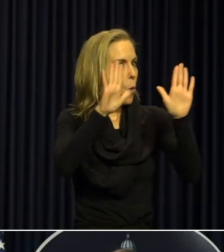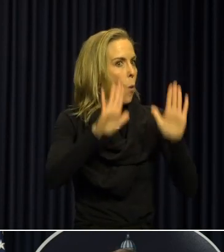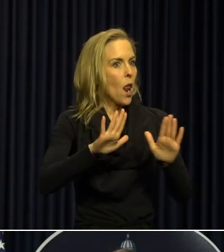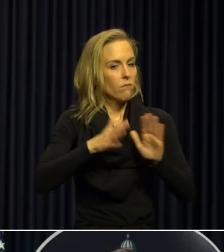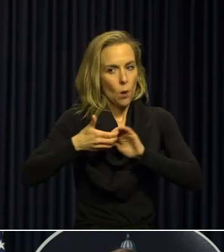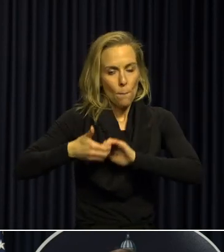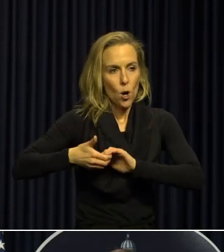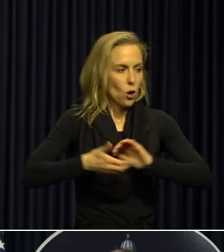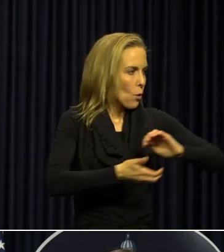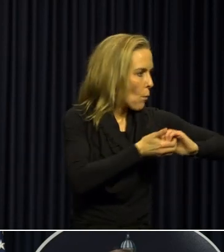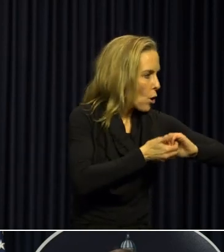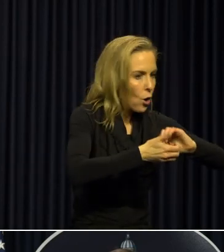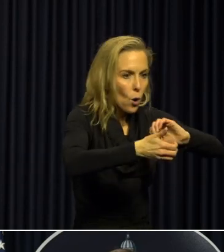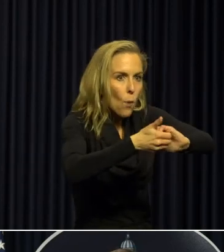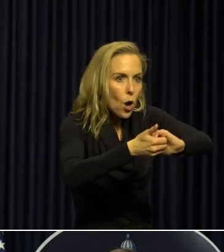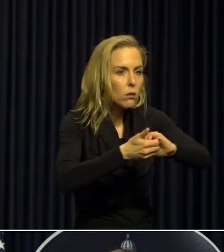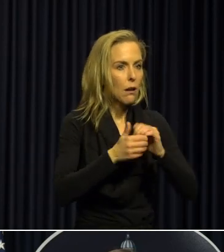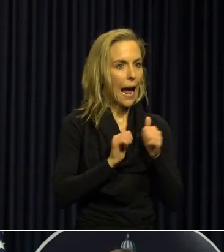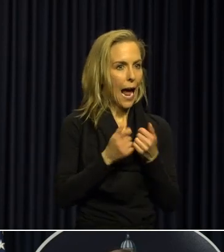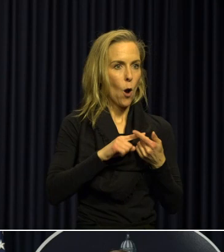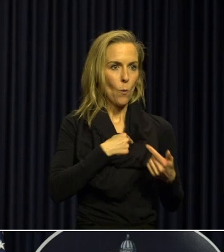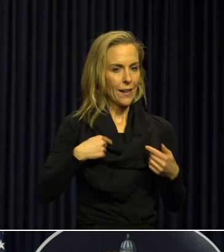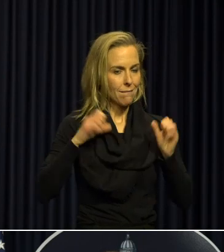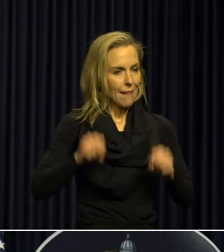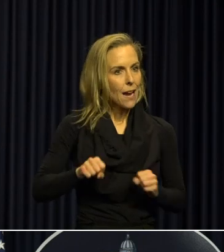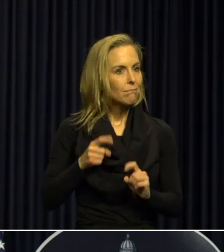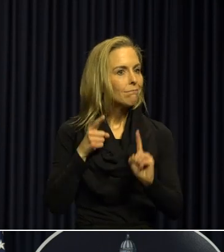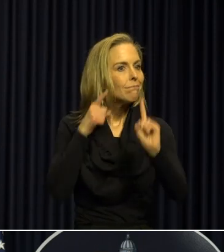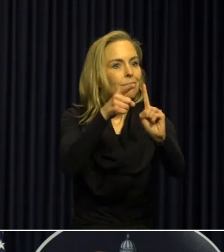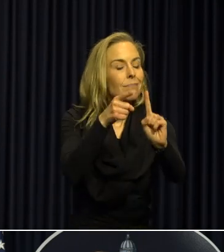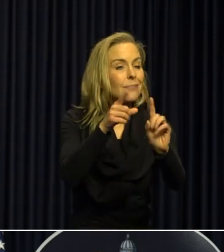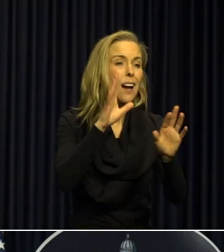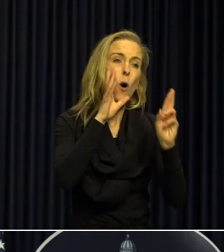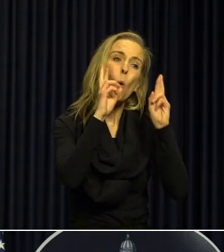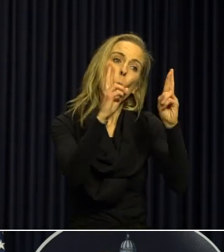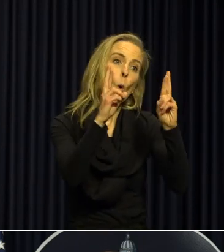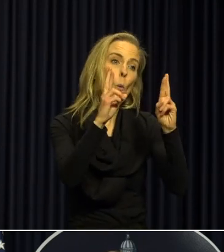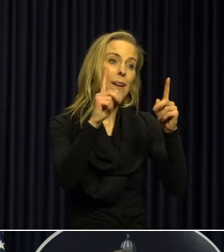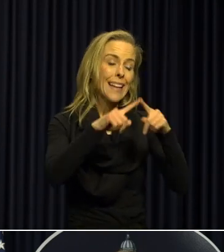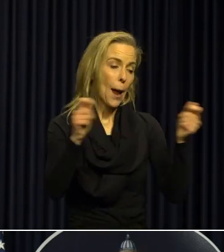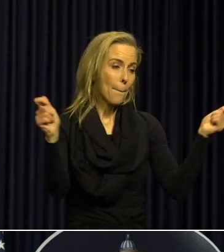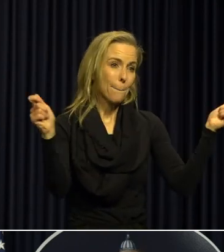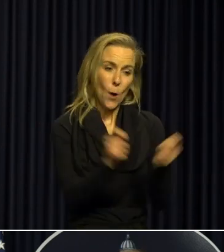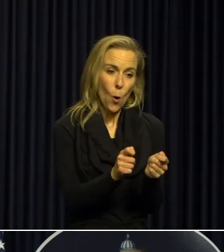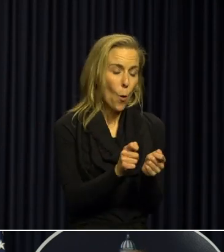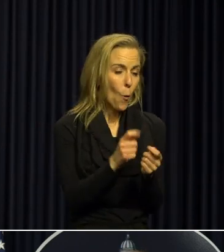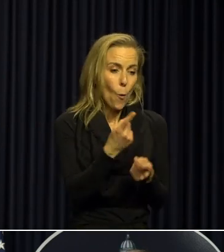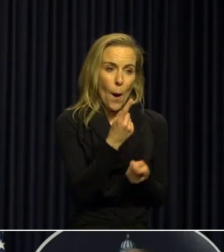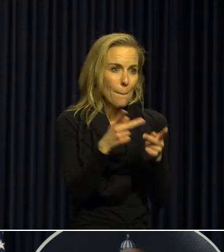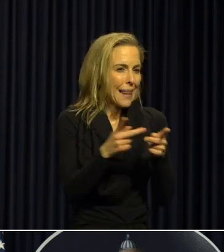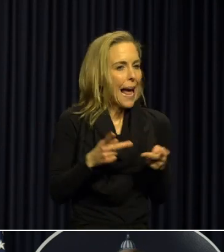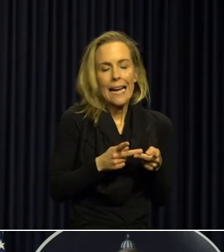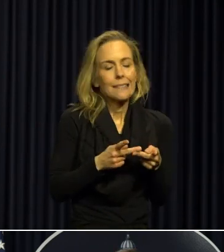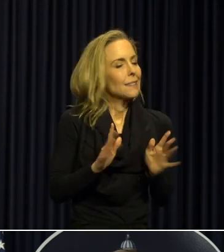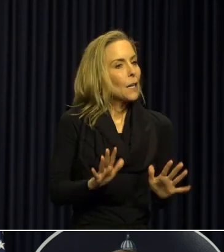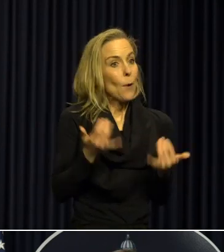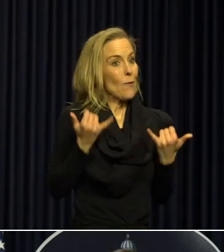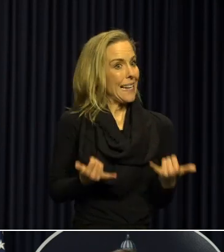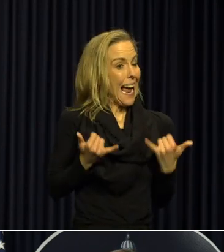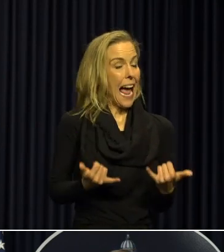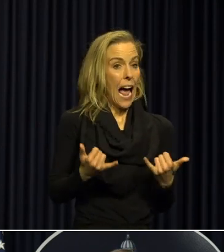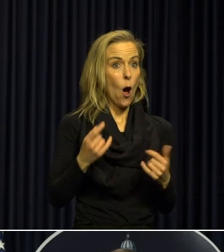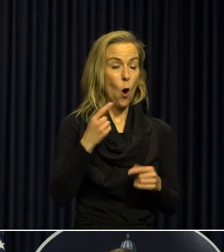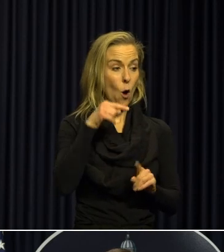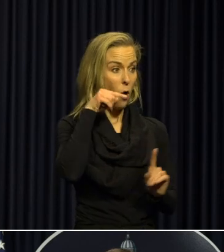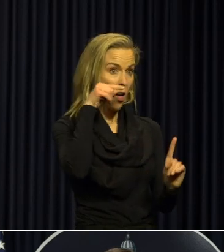are helping us to get where we need to go. I hope at some point we can pull it all together. But right now, if I've got somebody who has testing ready